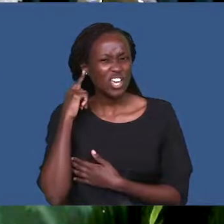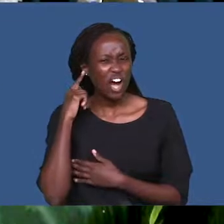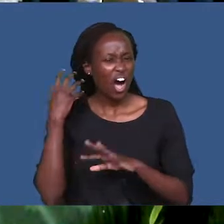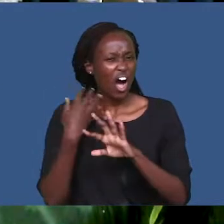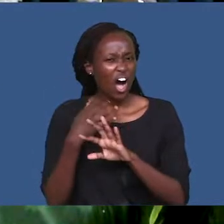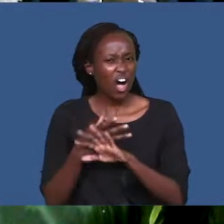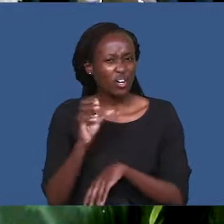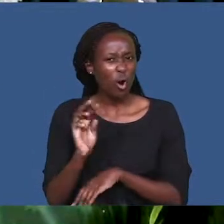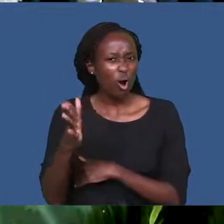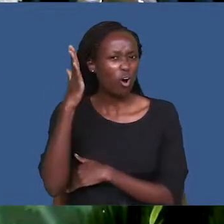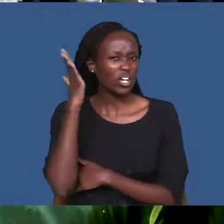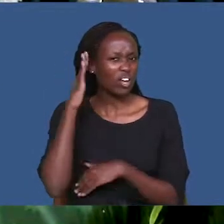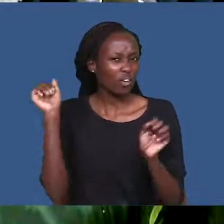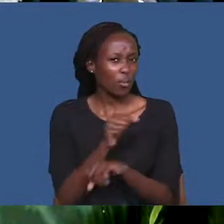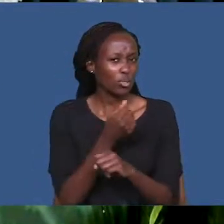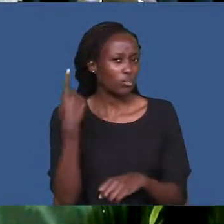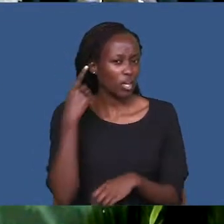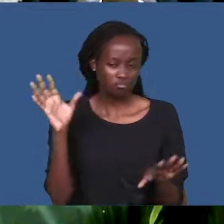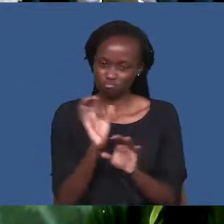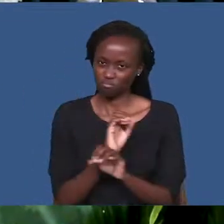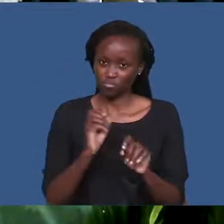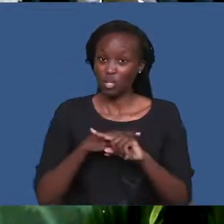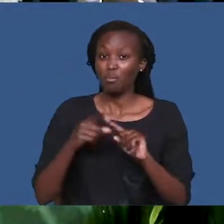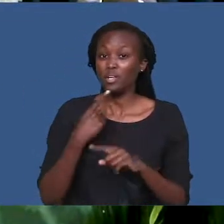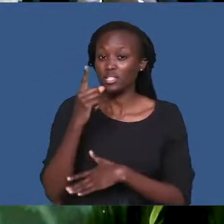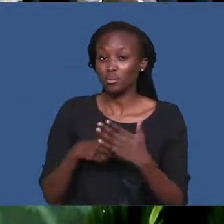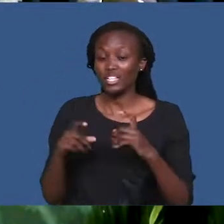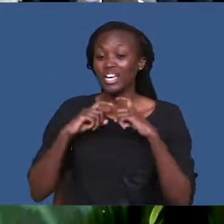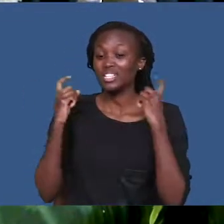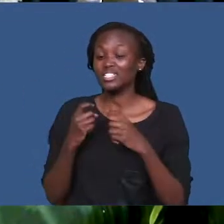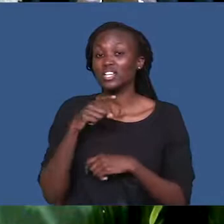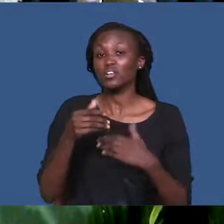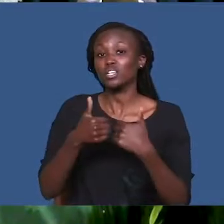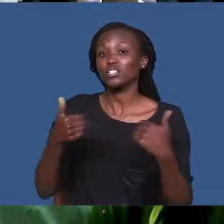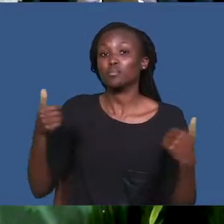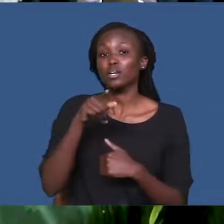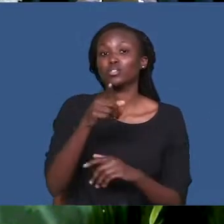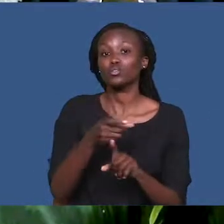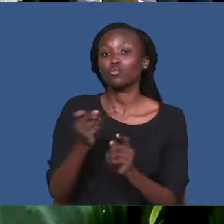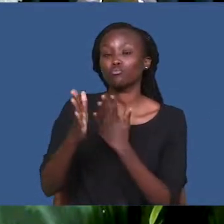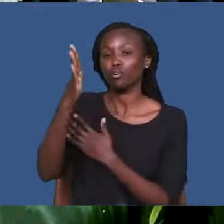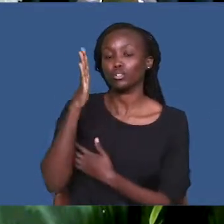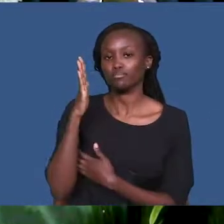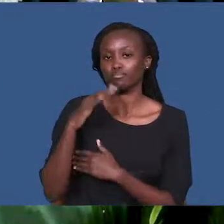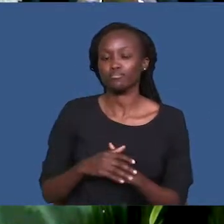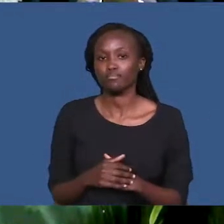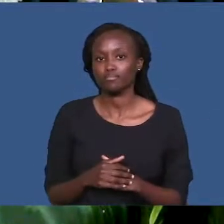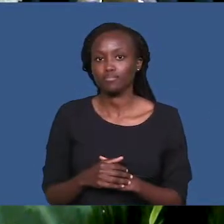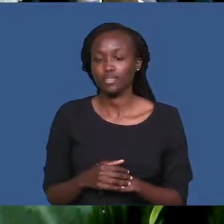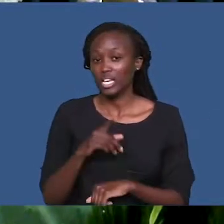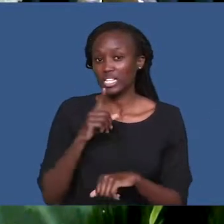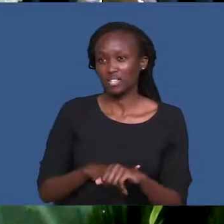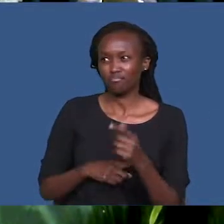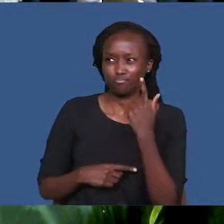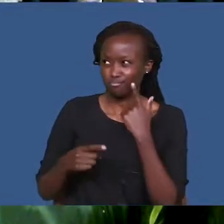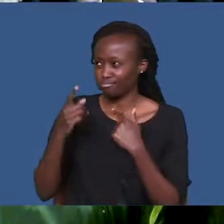not deaf, but your sins have separated you and me from God. There's something about tears